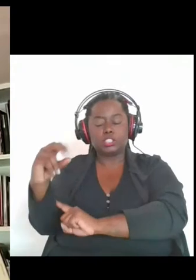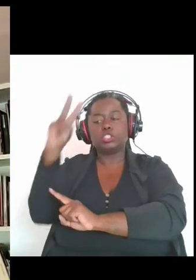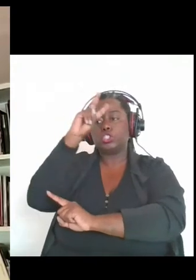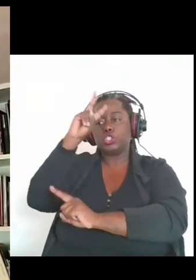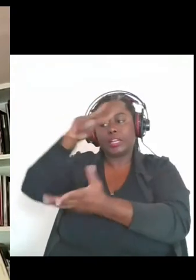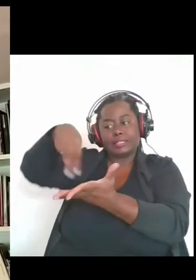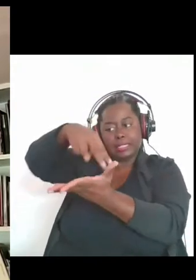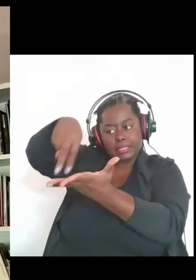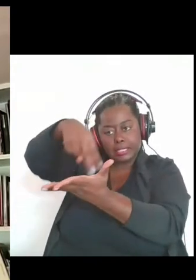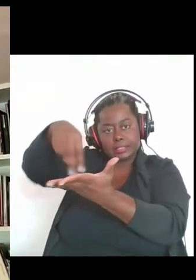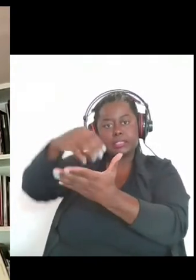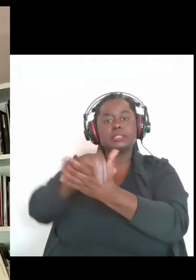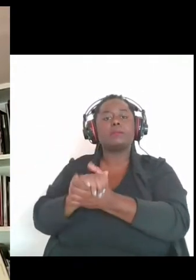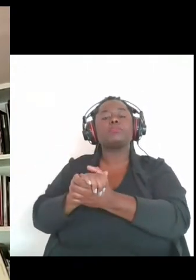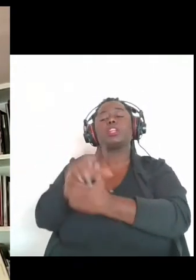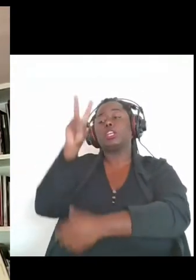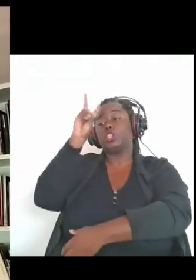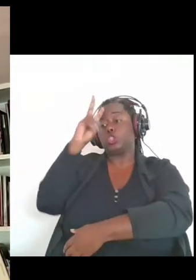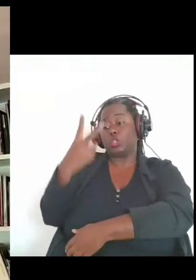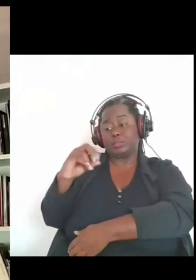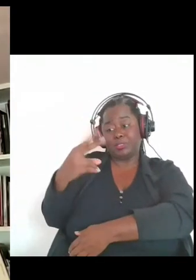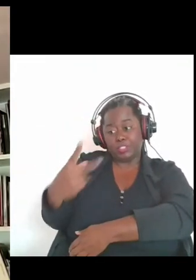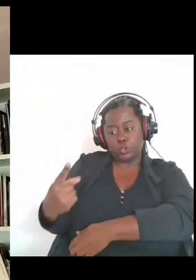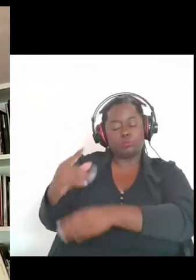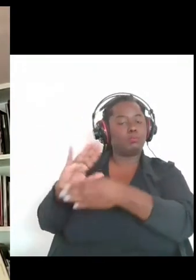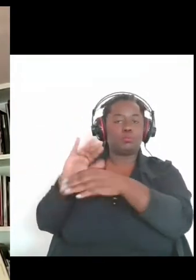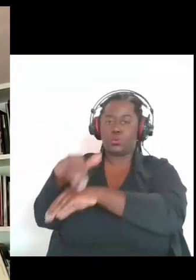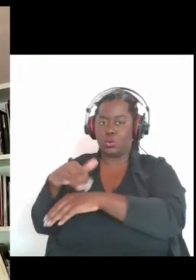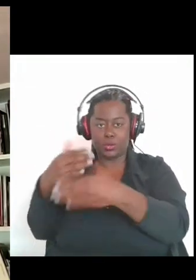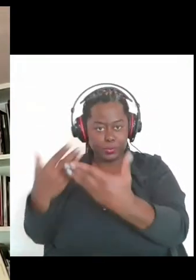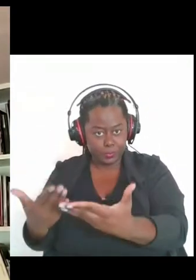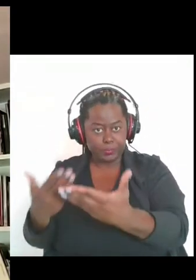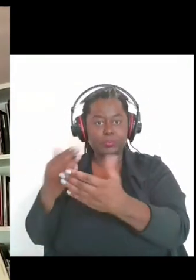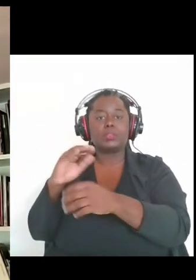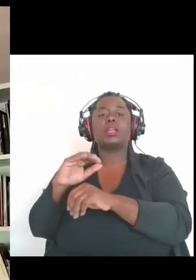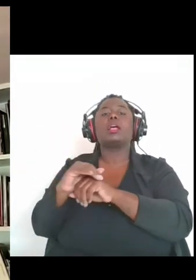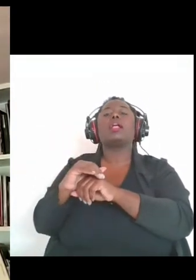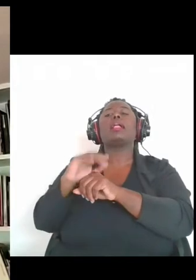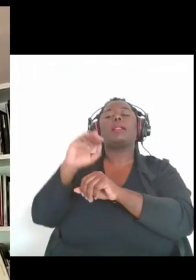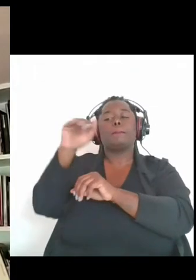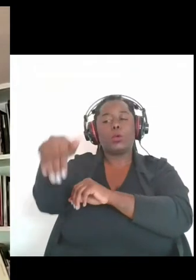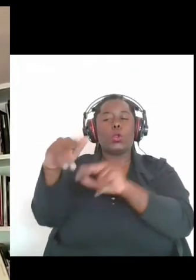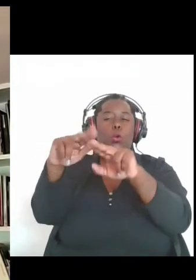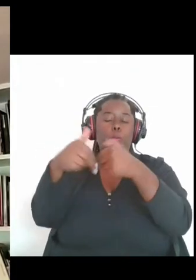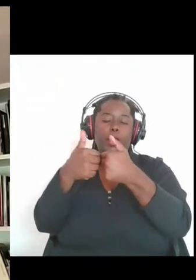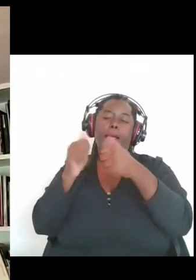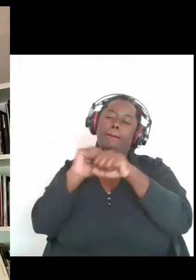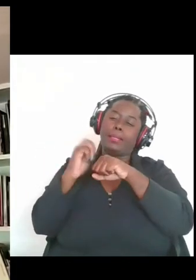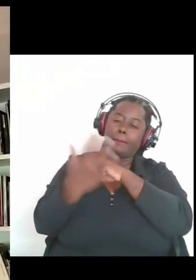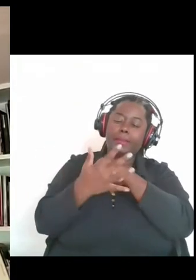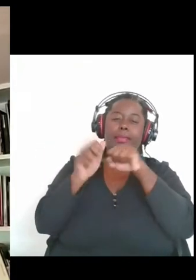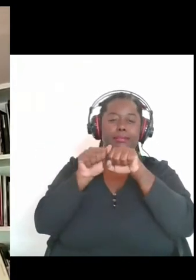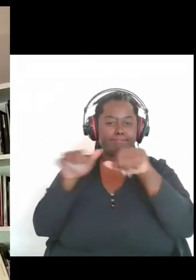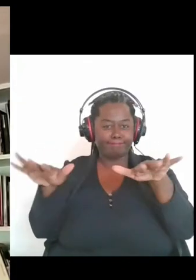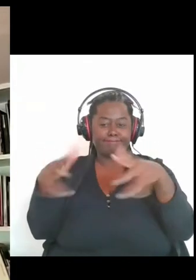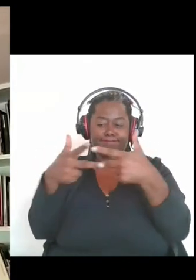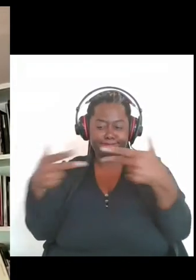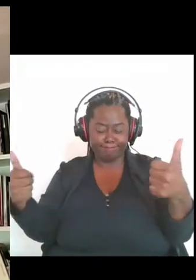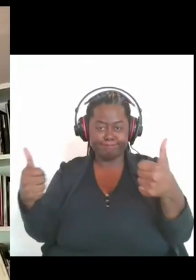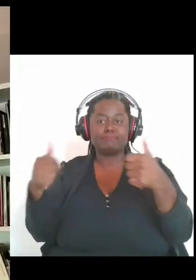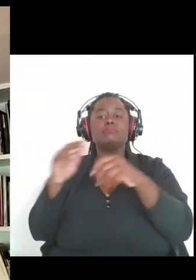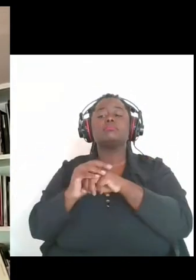histories we skipped this year then we had a bi-annual meeting because of the pandemic